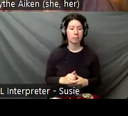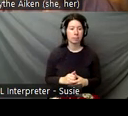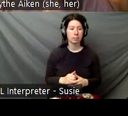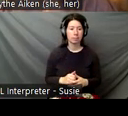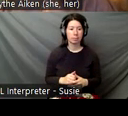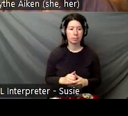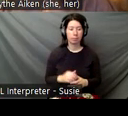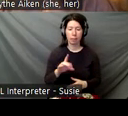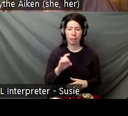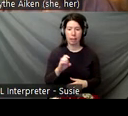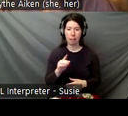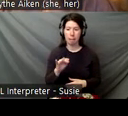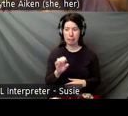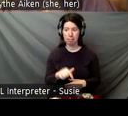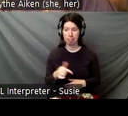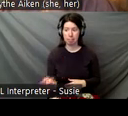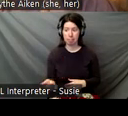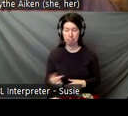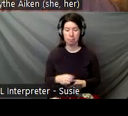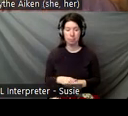Debbie, you wanna do initiation?